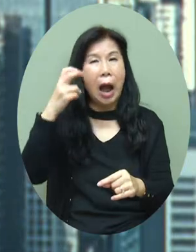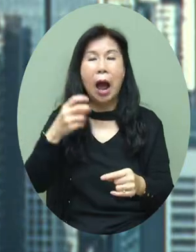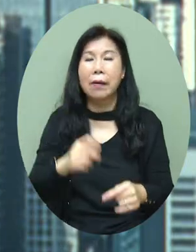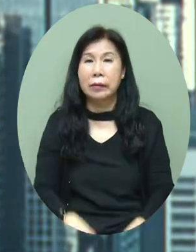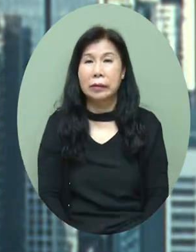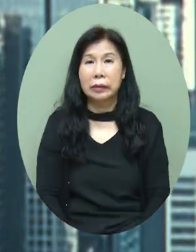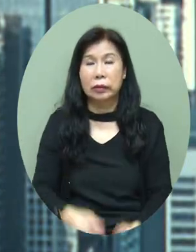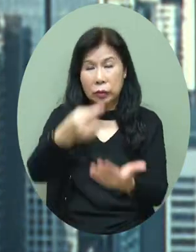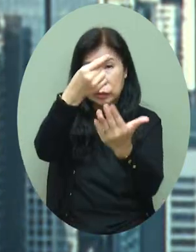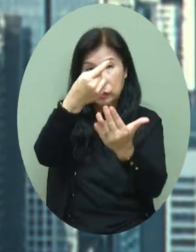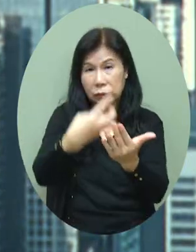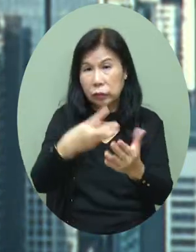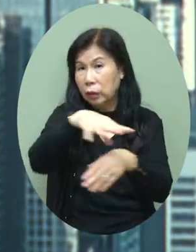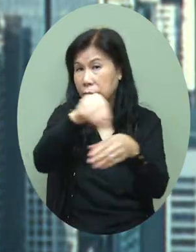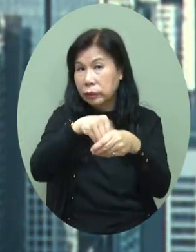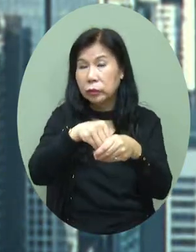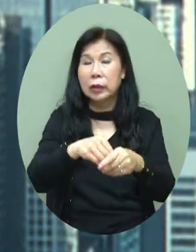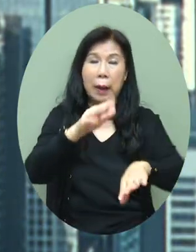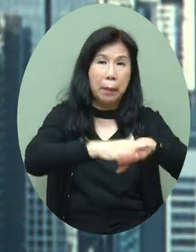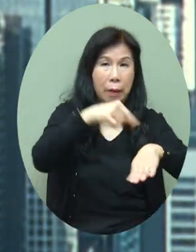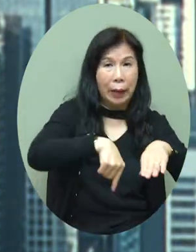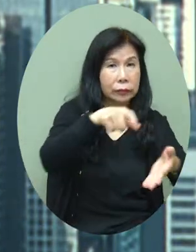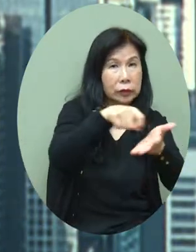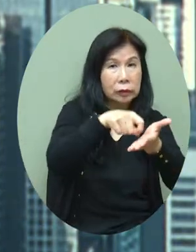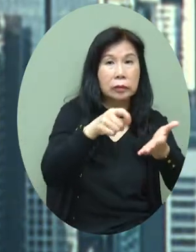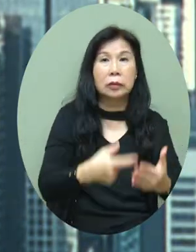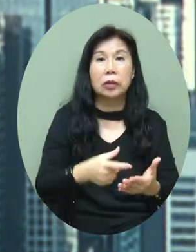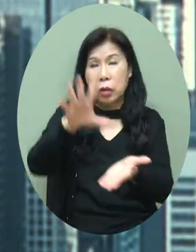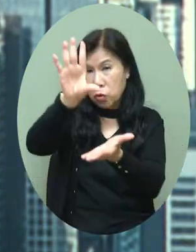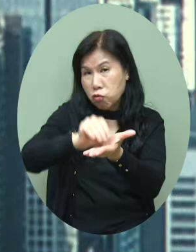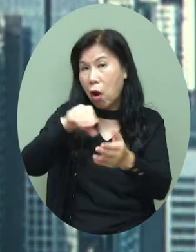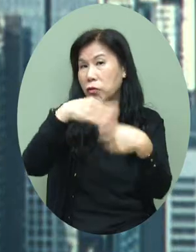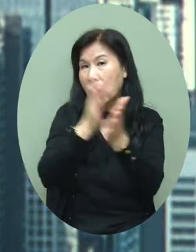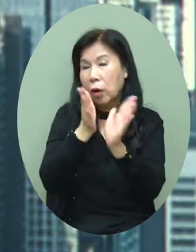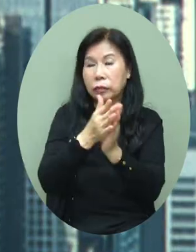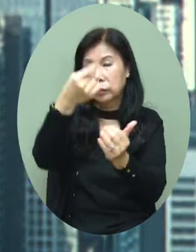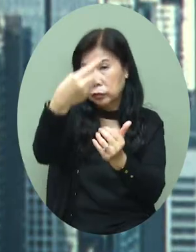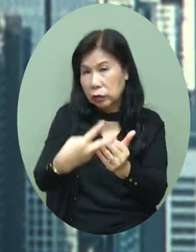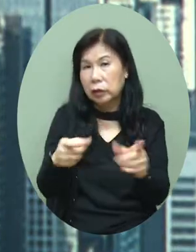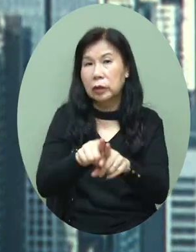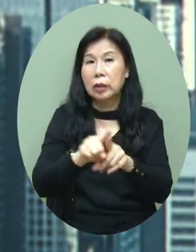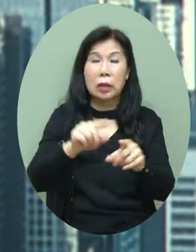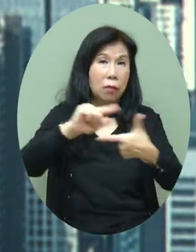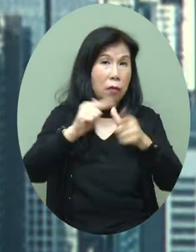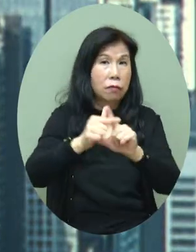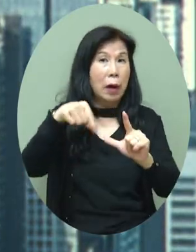here in this basket of factors. So I think the mechanism itself has